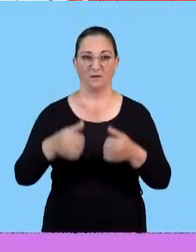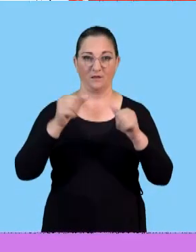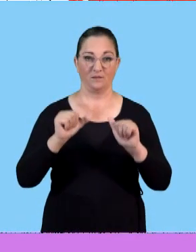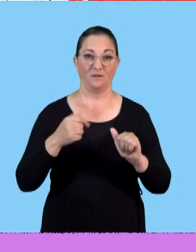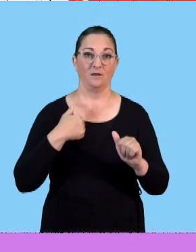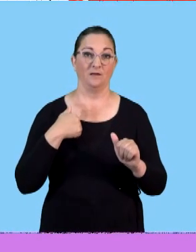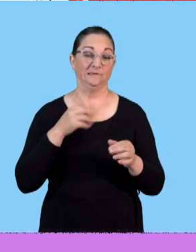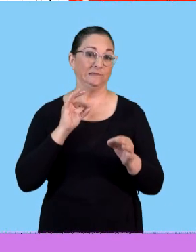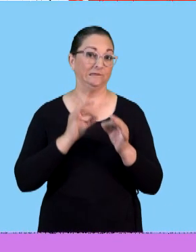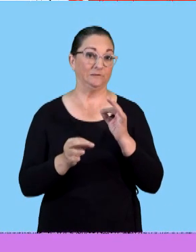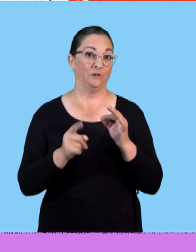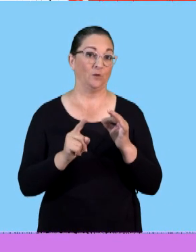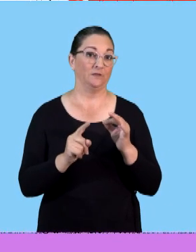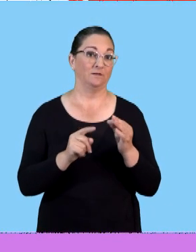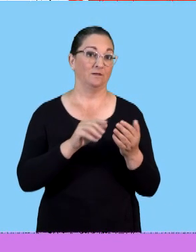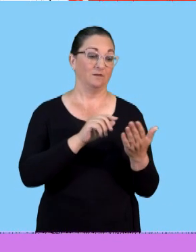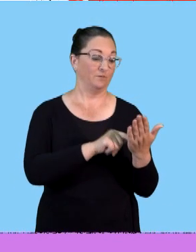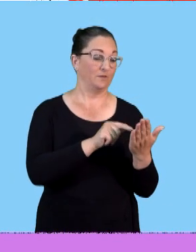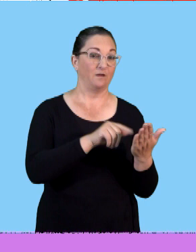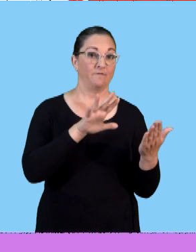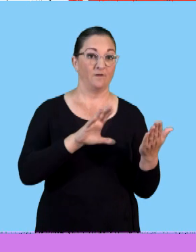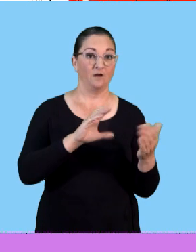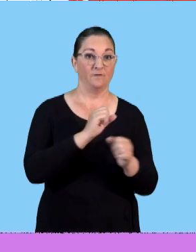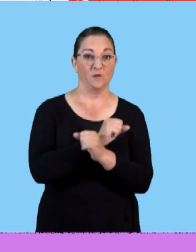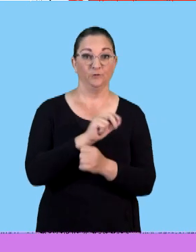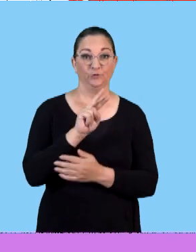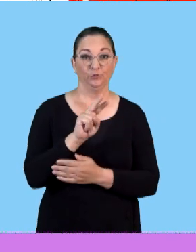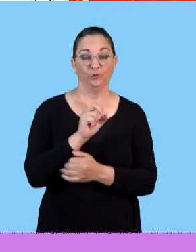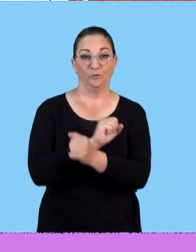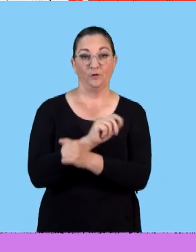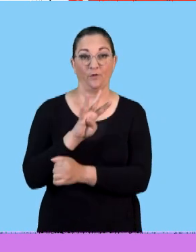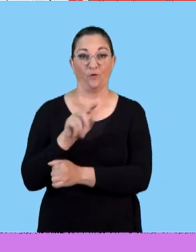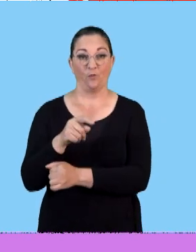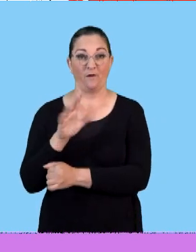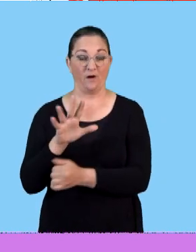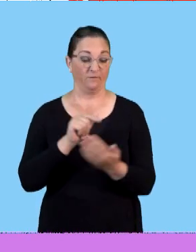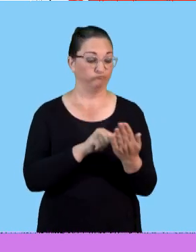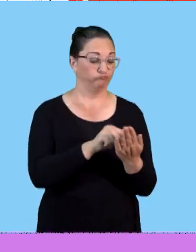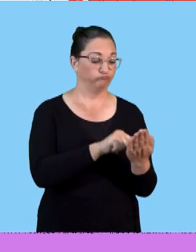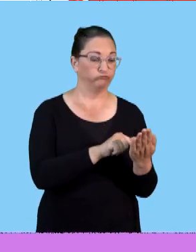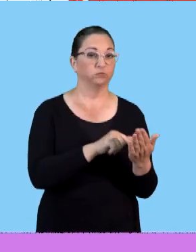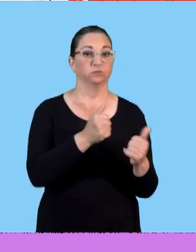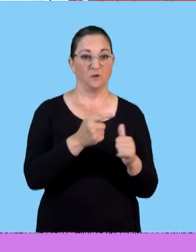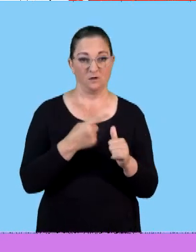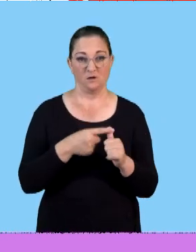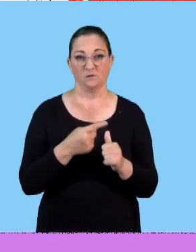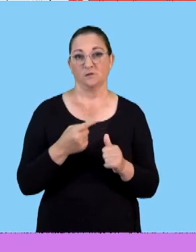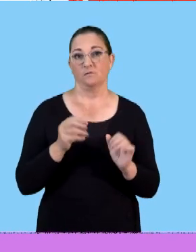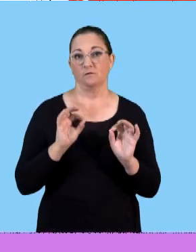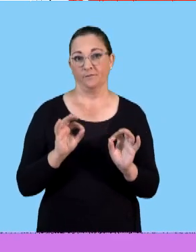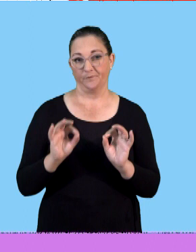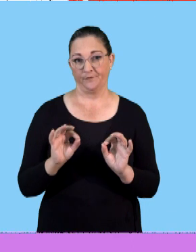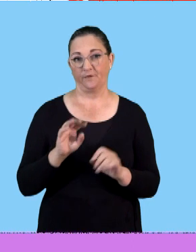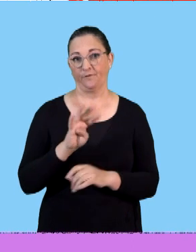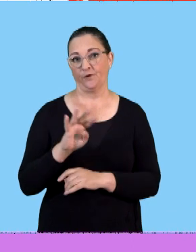4.5 centimeters. Then I simplified by saying 5 centimeters, multiply by 2 centimeters, multiply by 4.5